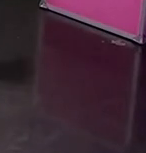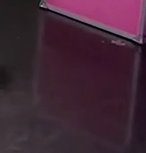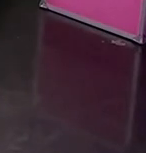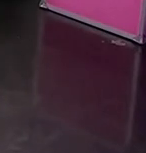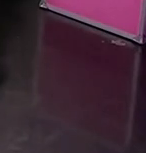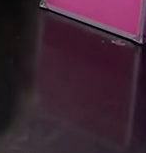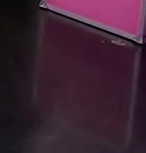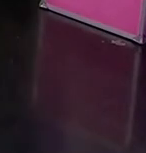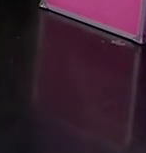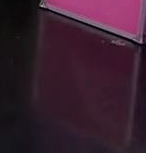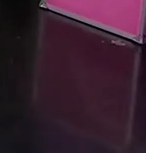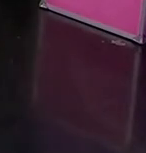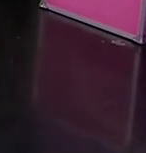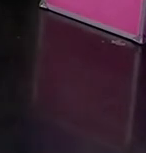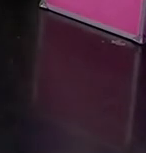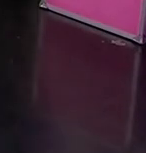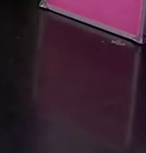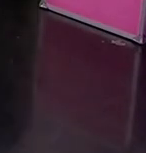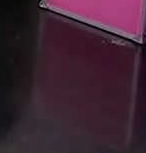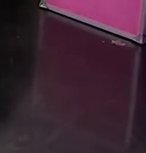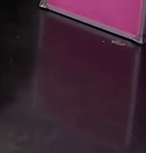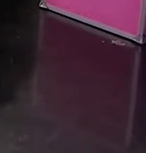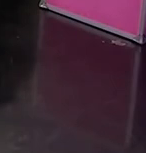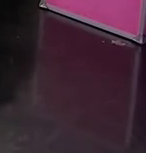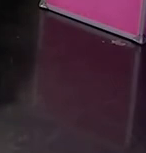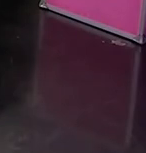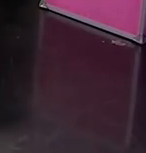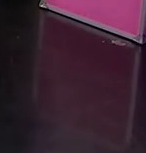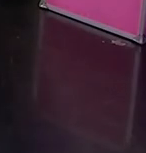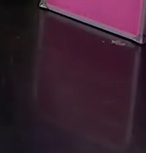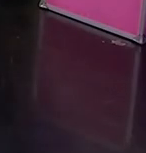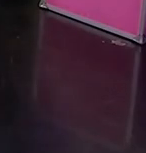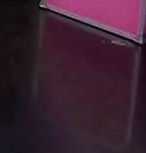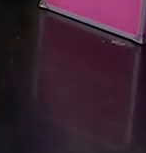Okay. Oh. Oh, squat. I want to squat also. Let's do it together.